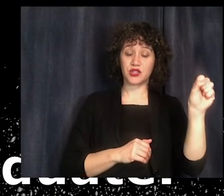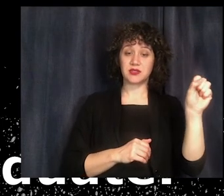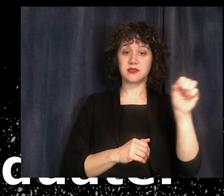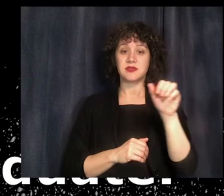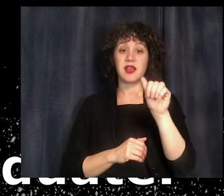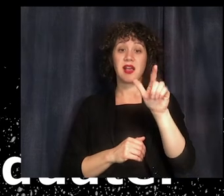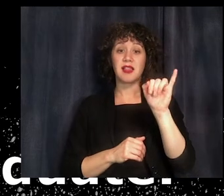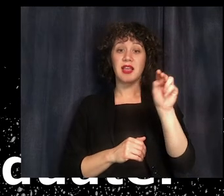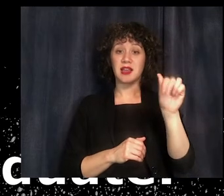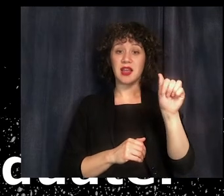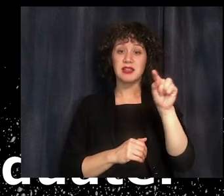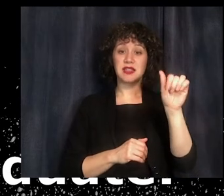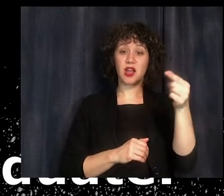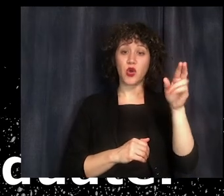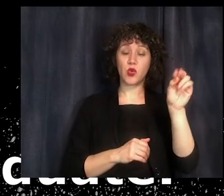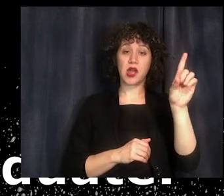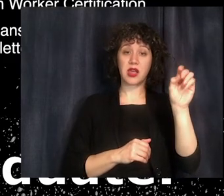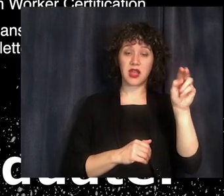Alina Zagorodny.